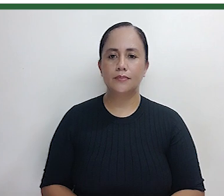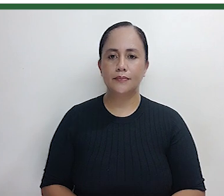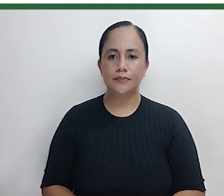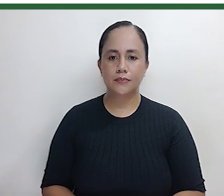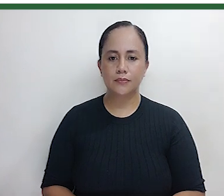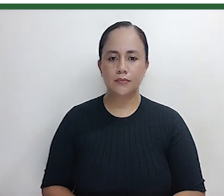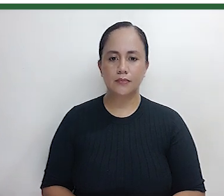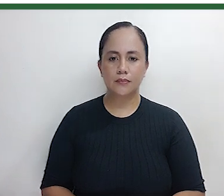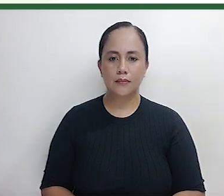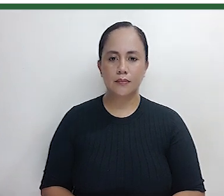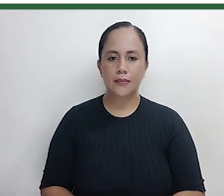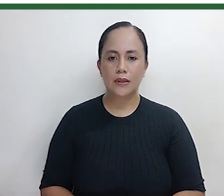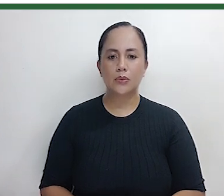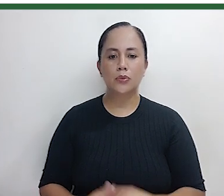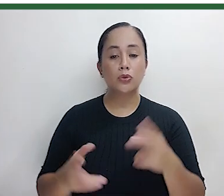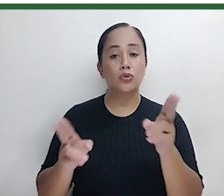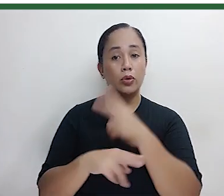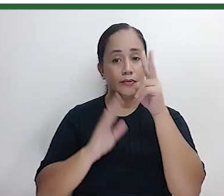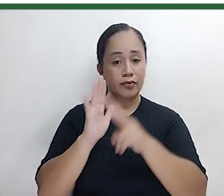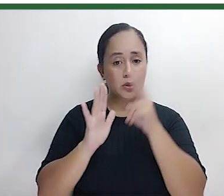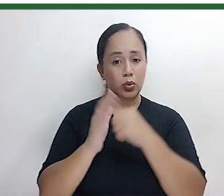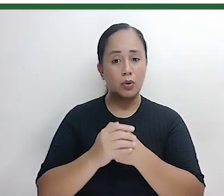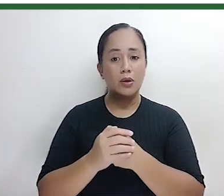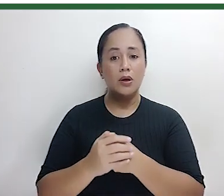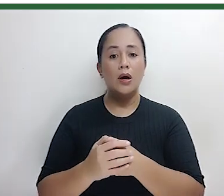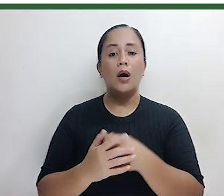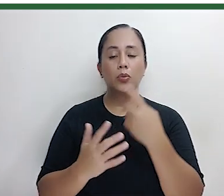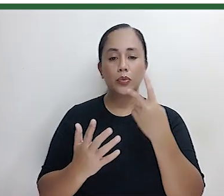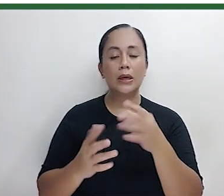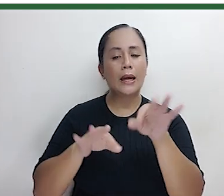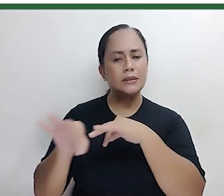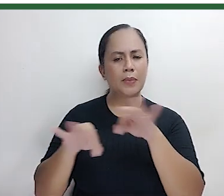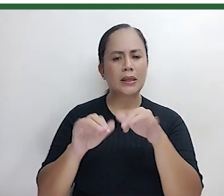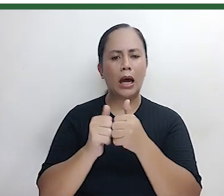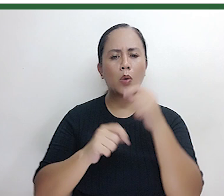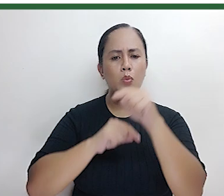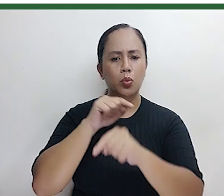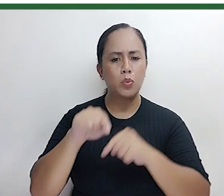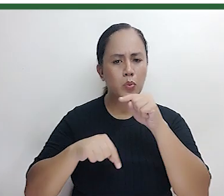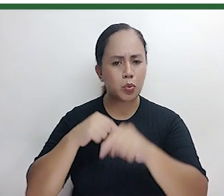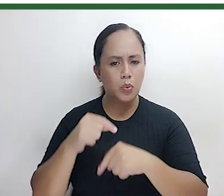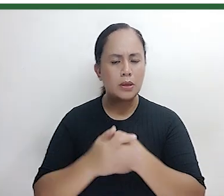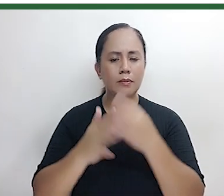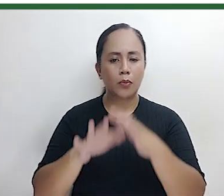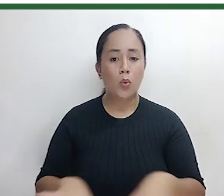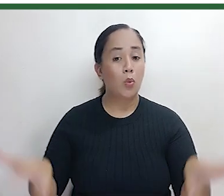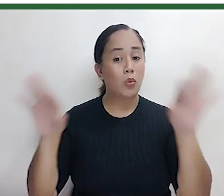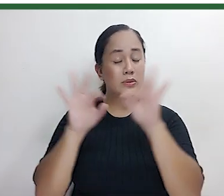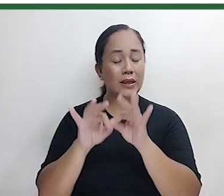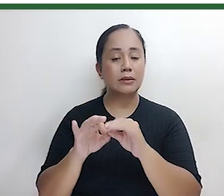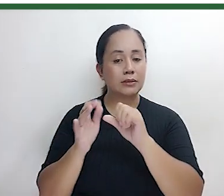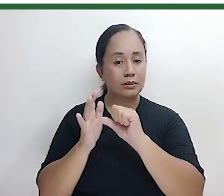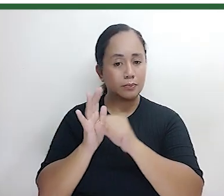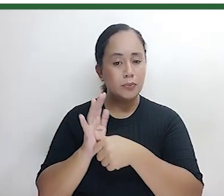intersecting identities. Here's a short video of Crenshaw explaining how intersectionality